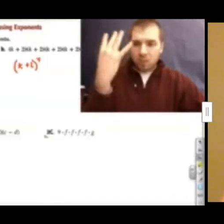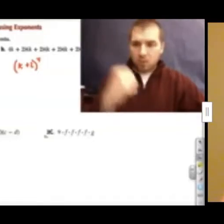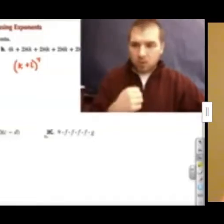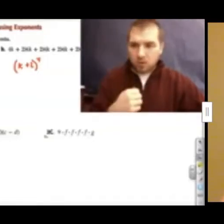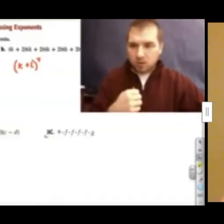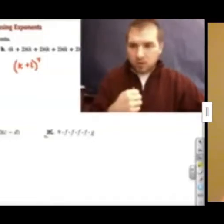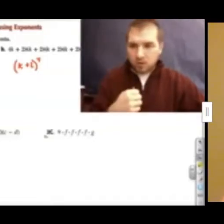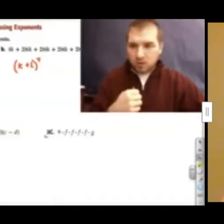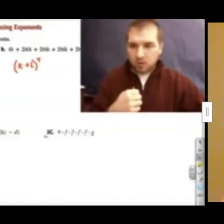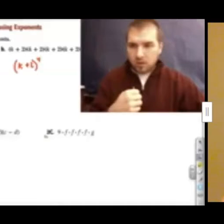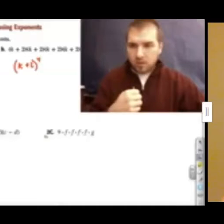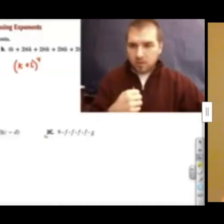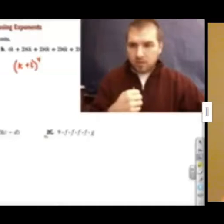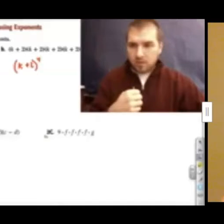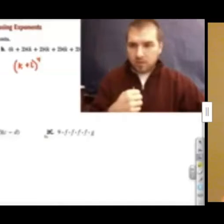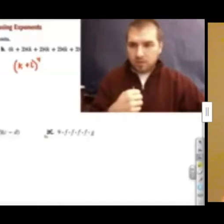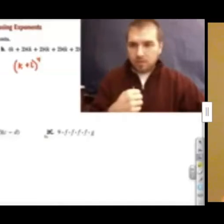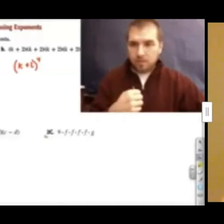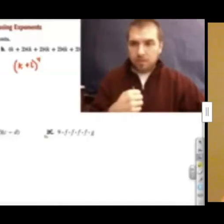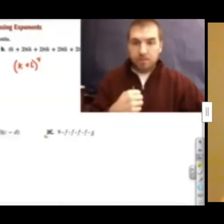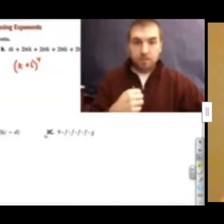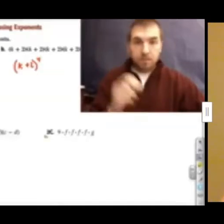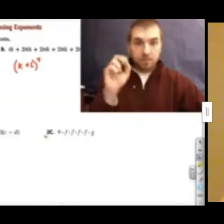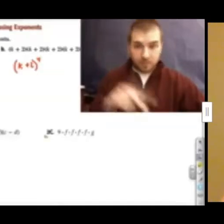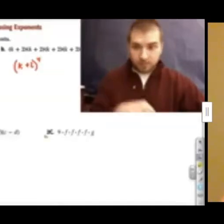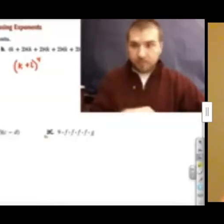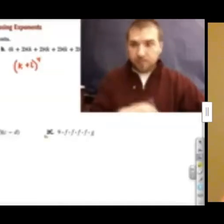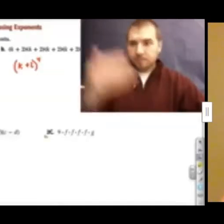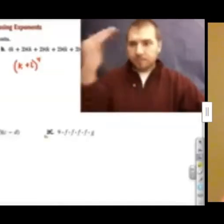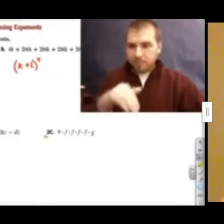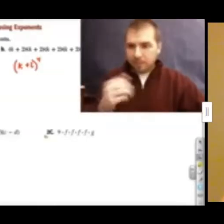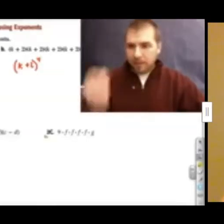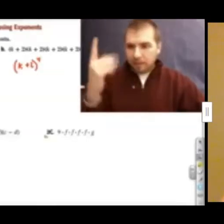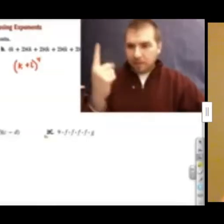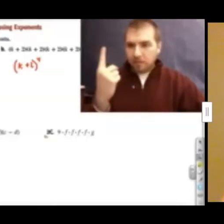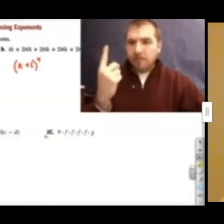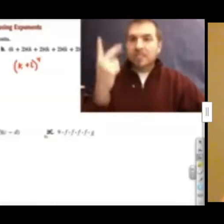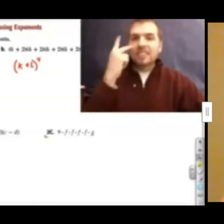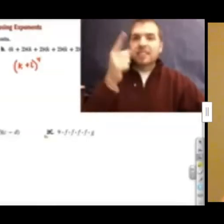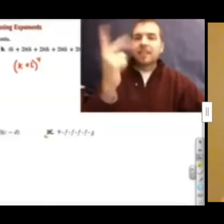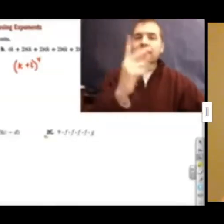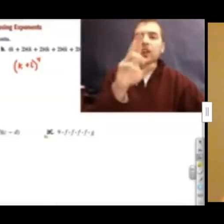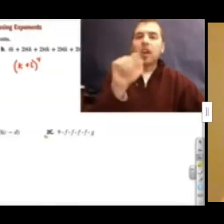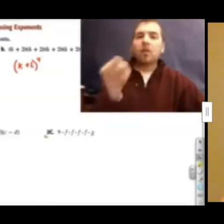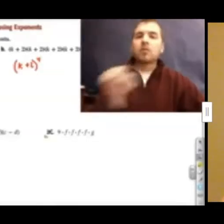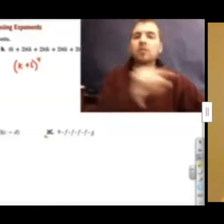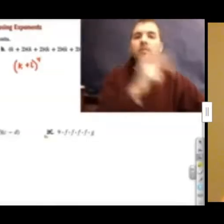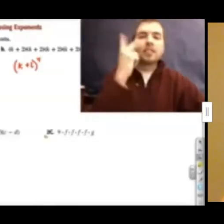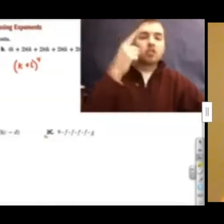r's, so that's r to the 2nd power. And lastly, the last base number is s to the 4th power. Okay?